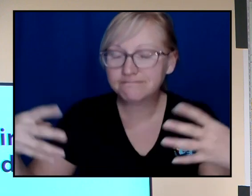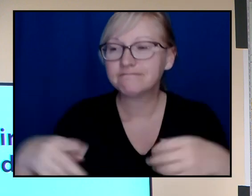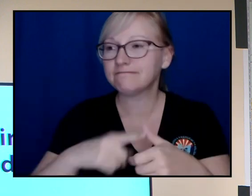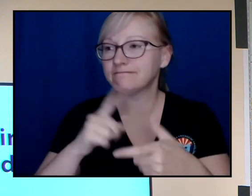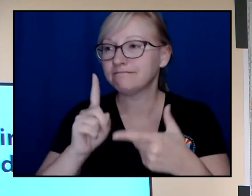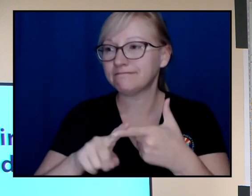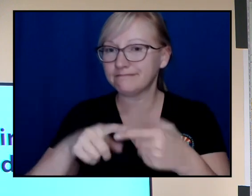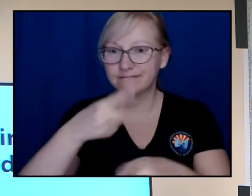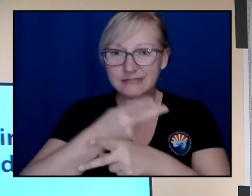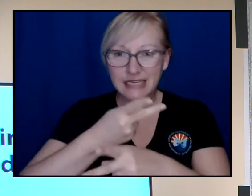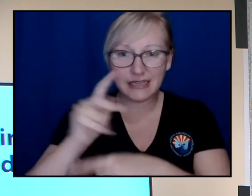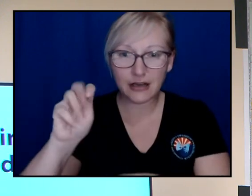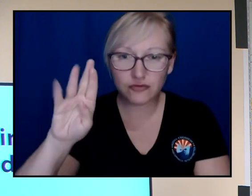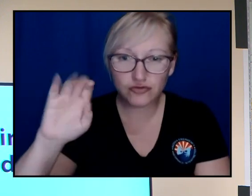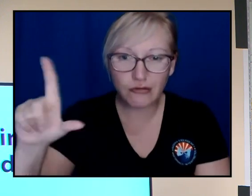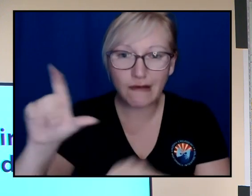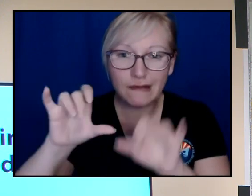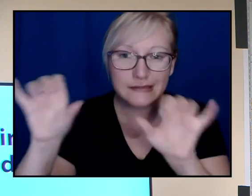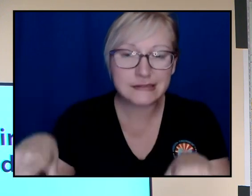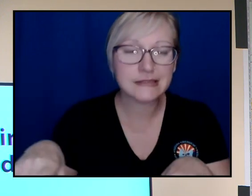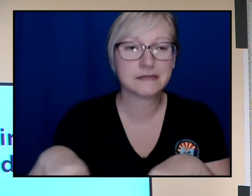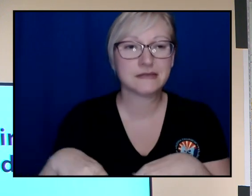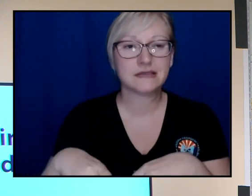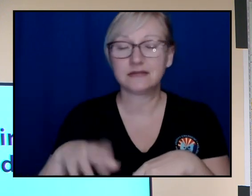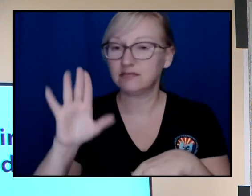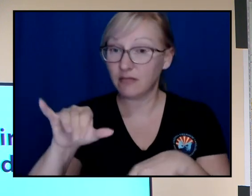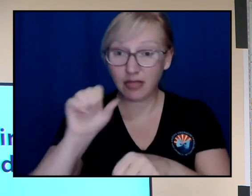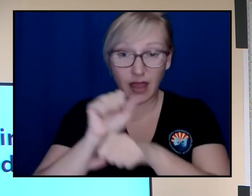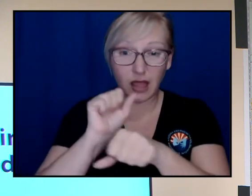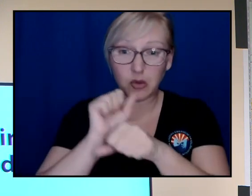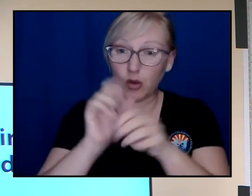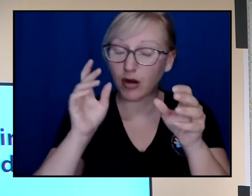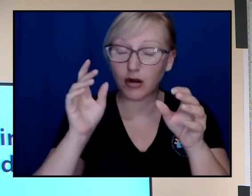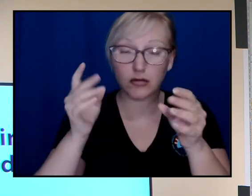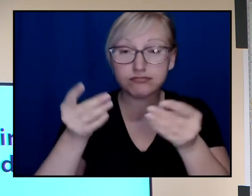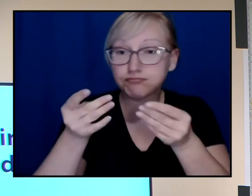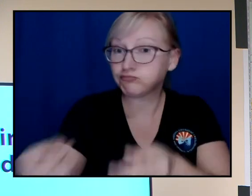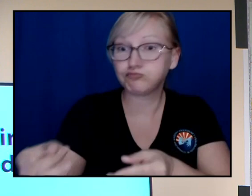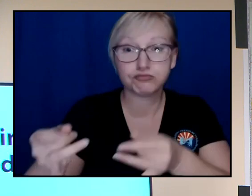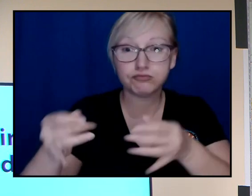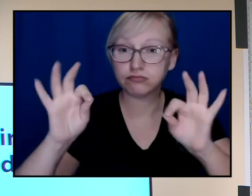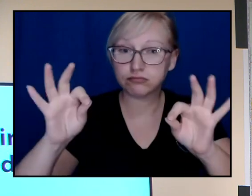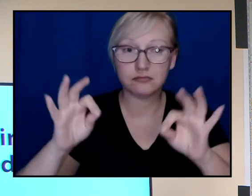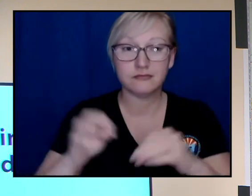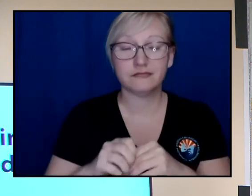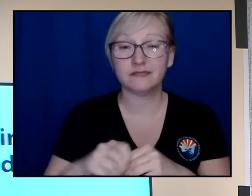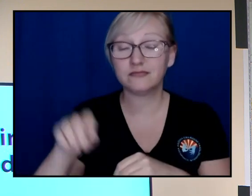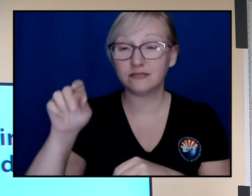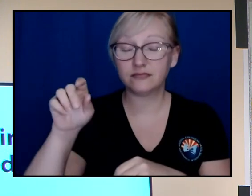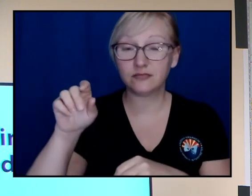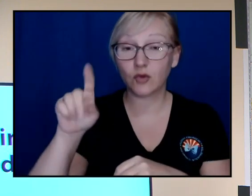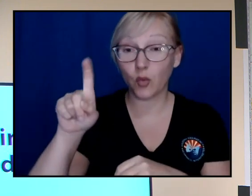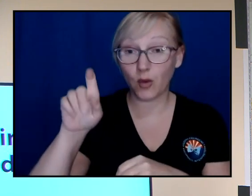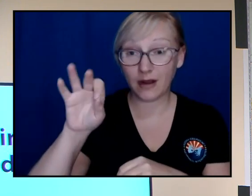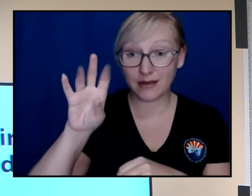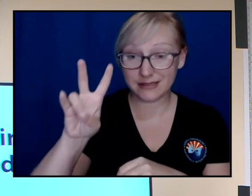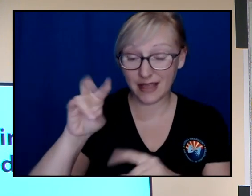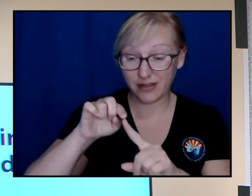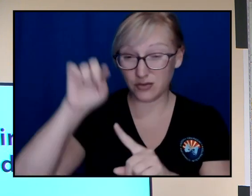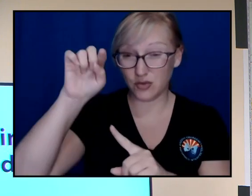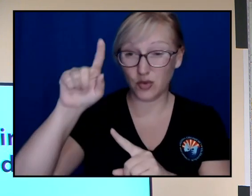systems in there. That work is going very well. In between 197 and 198, heavy equipment in